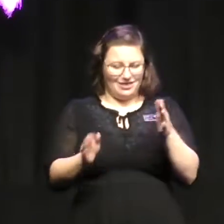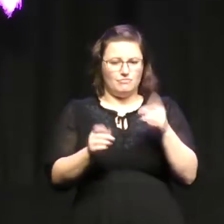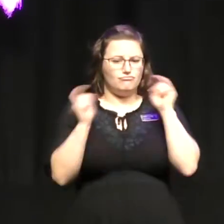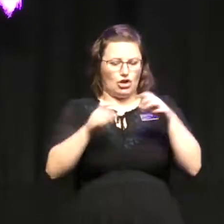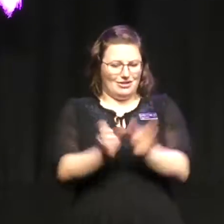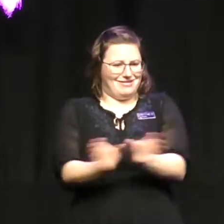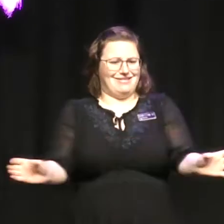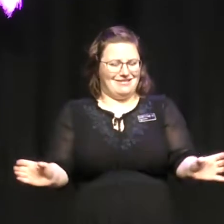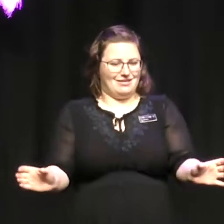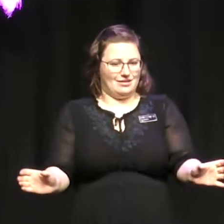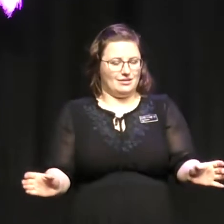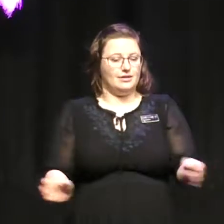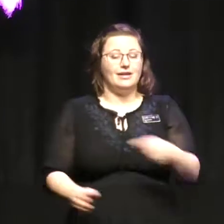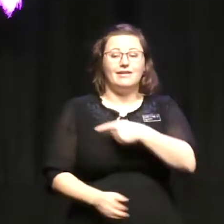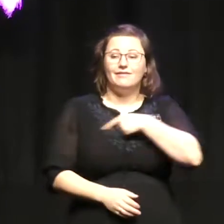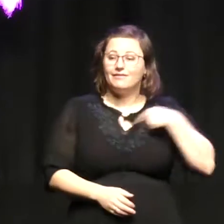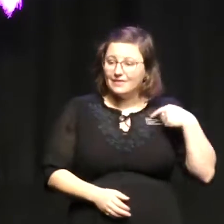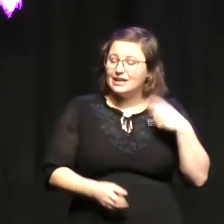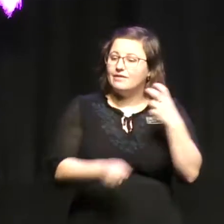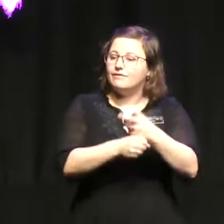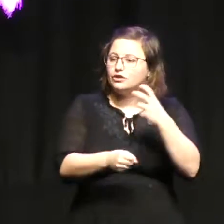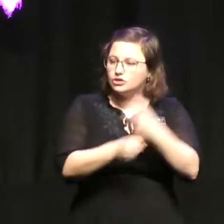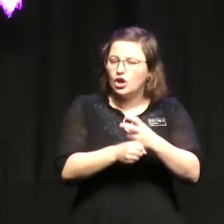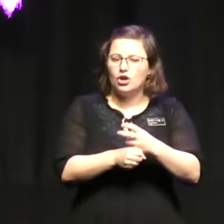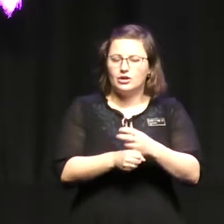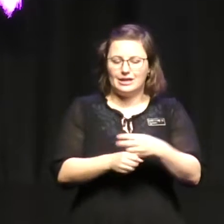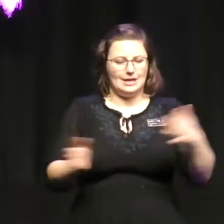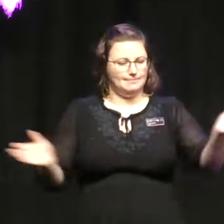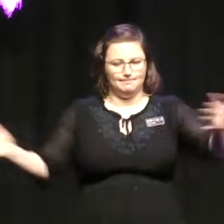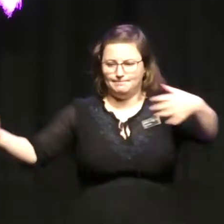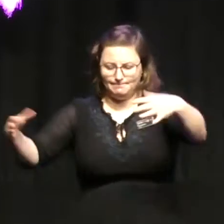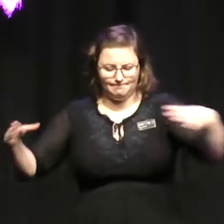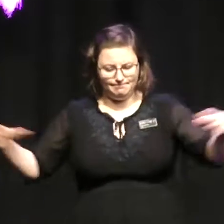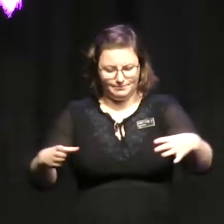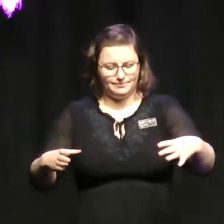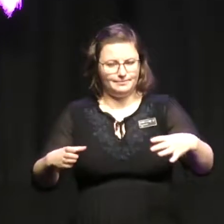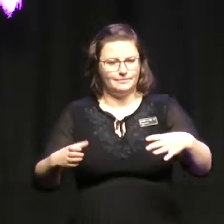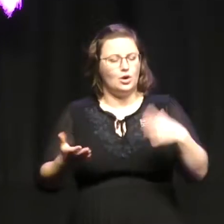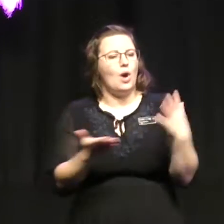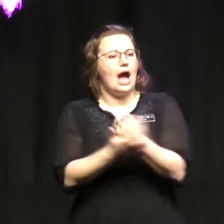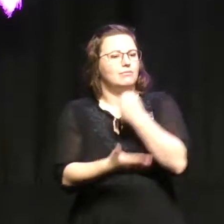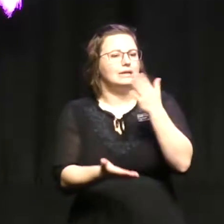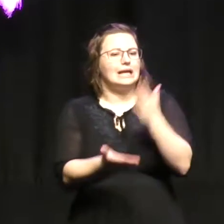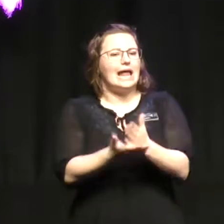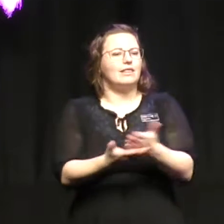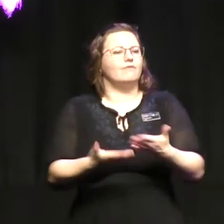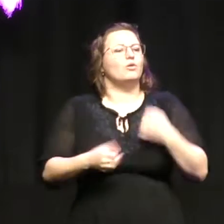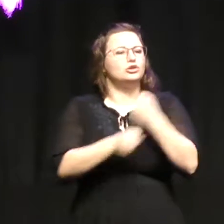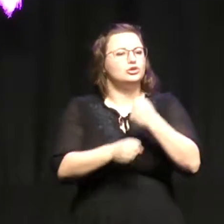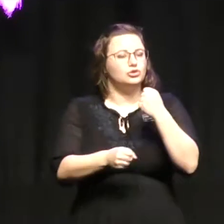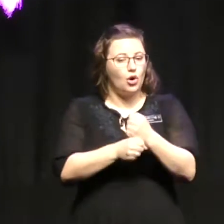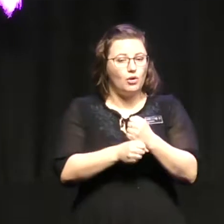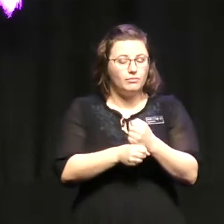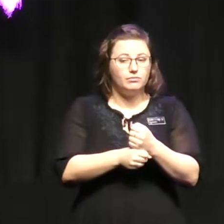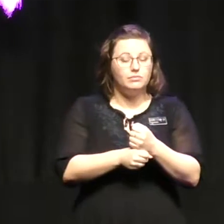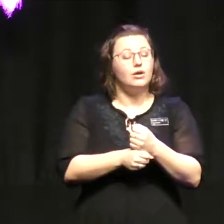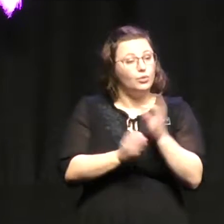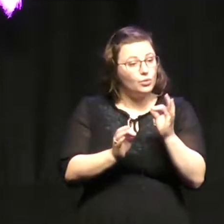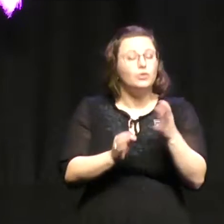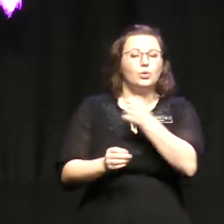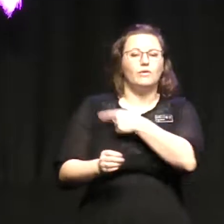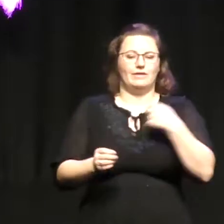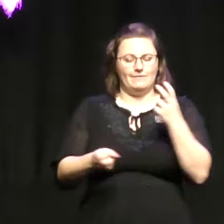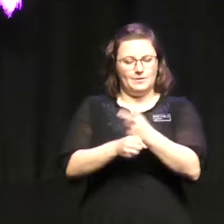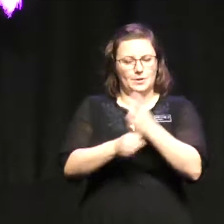We at SEWA strive to organize and achieve right to work by ensuring economic